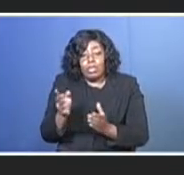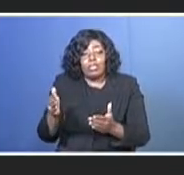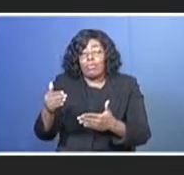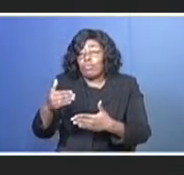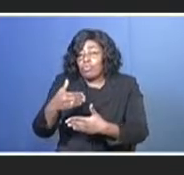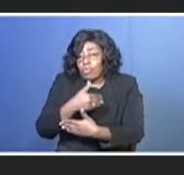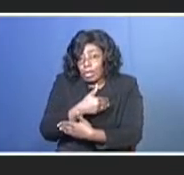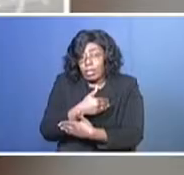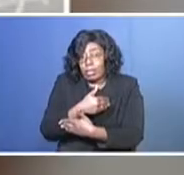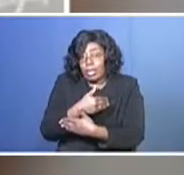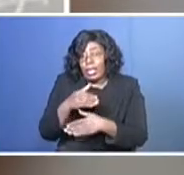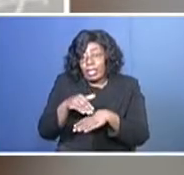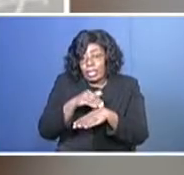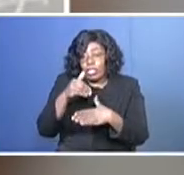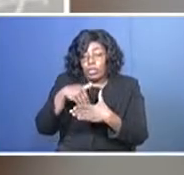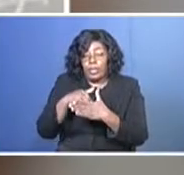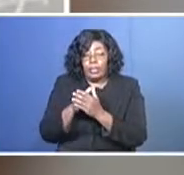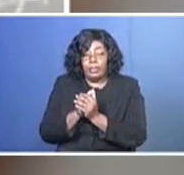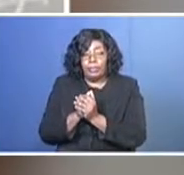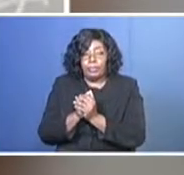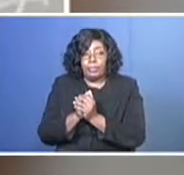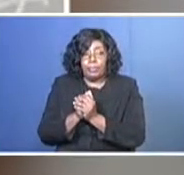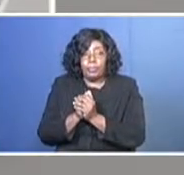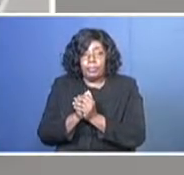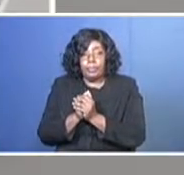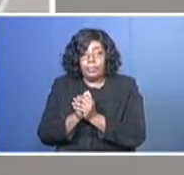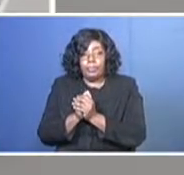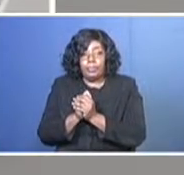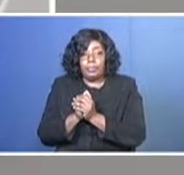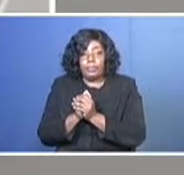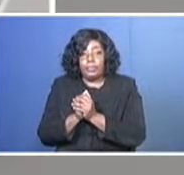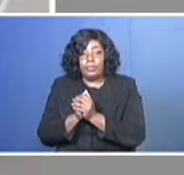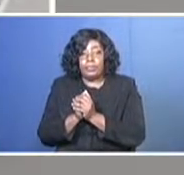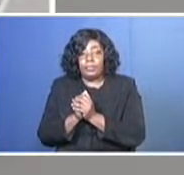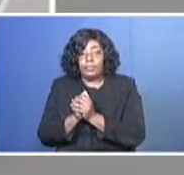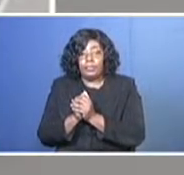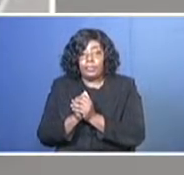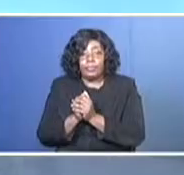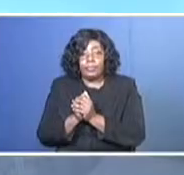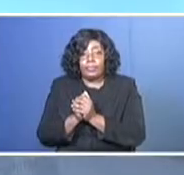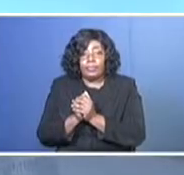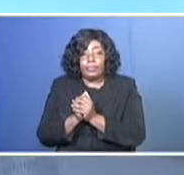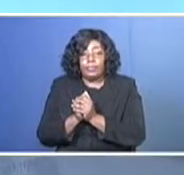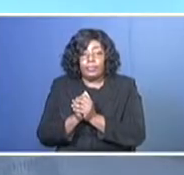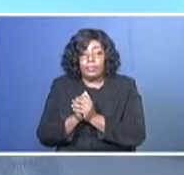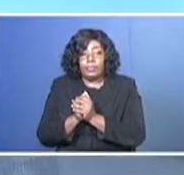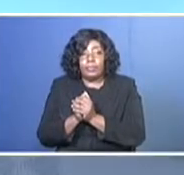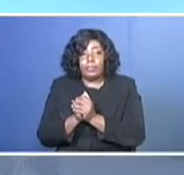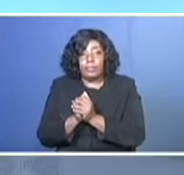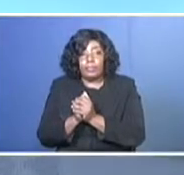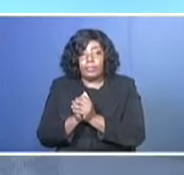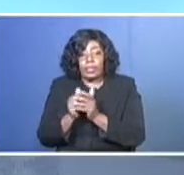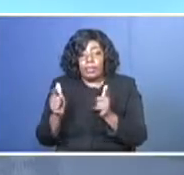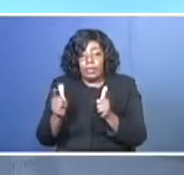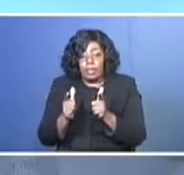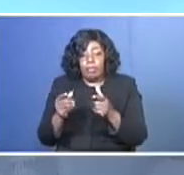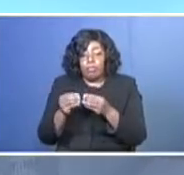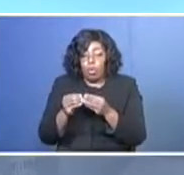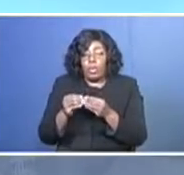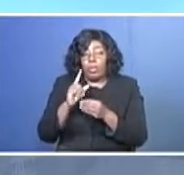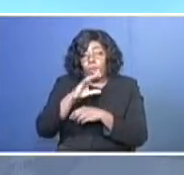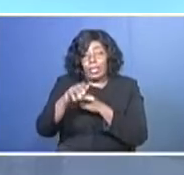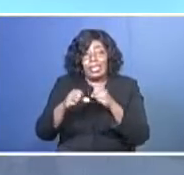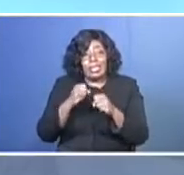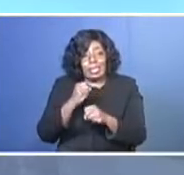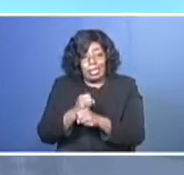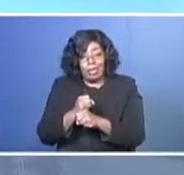skin that they're in. Lloyd Allen, ZNS Network News. And for a little over a year, the Turn